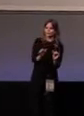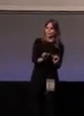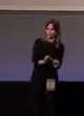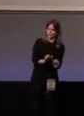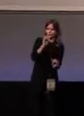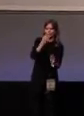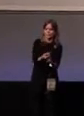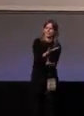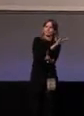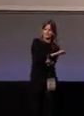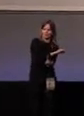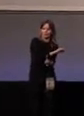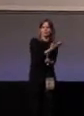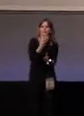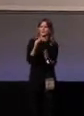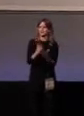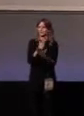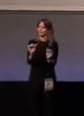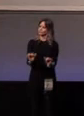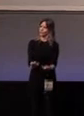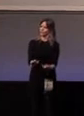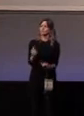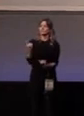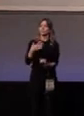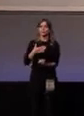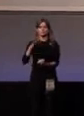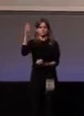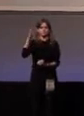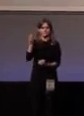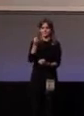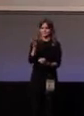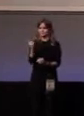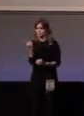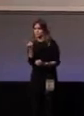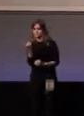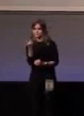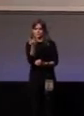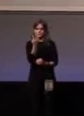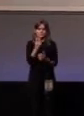present yourself als review waar heffingen questions you want to go fast